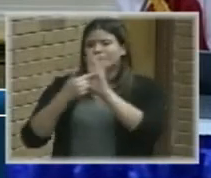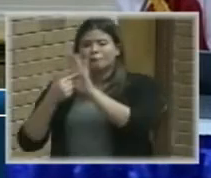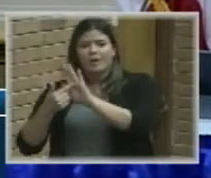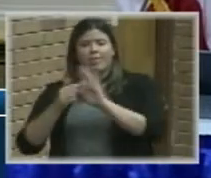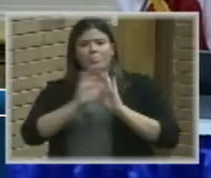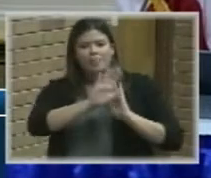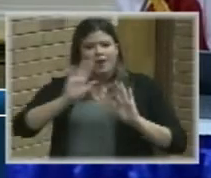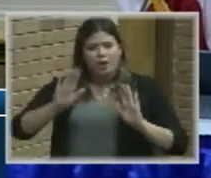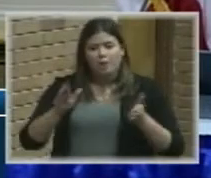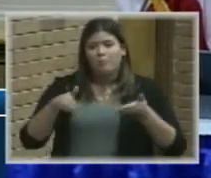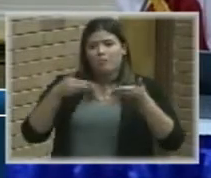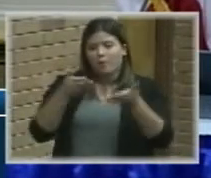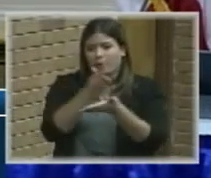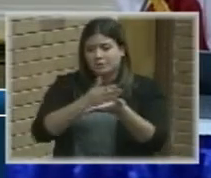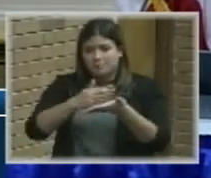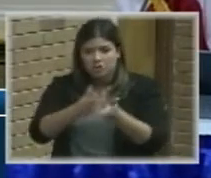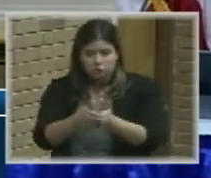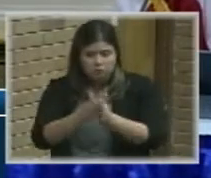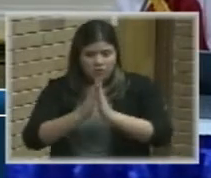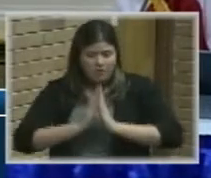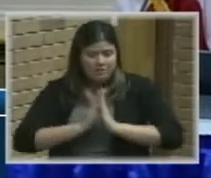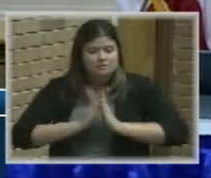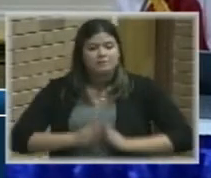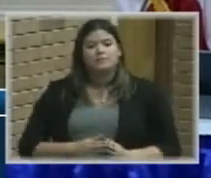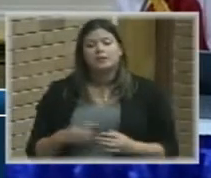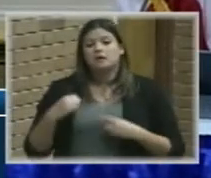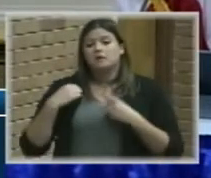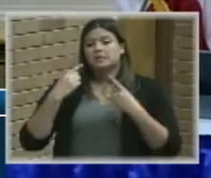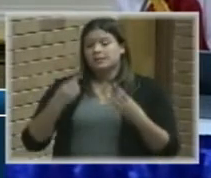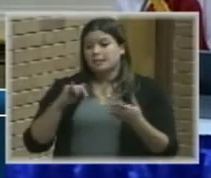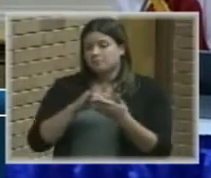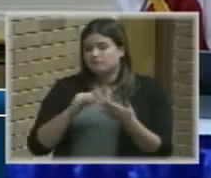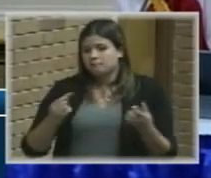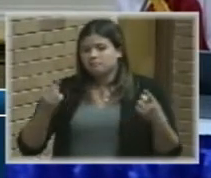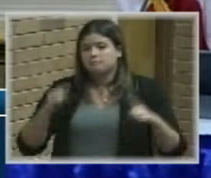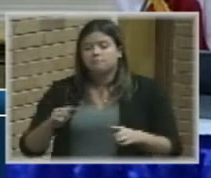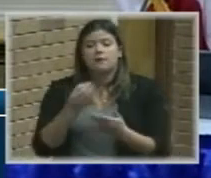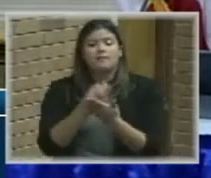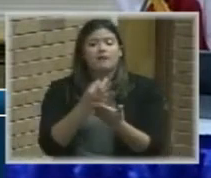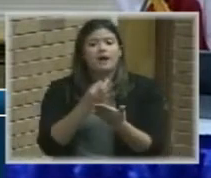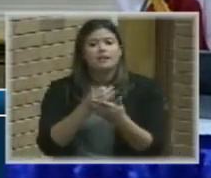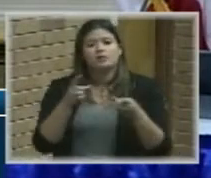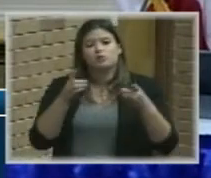request. Since that time, the Finance Director Paula